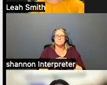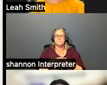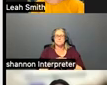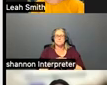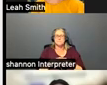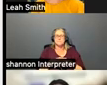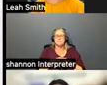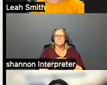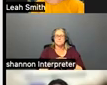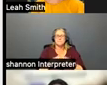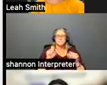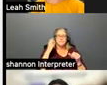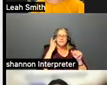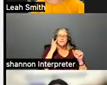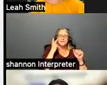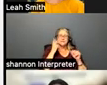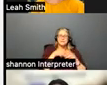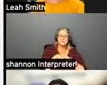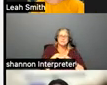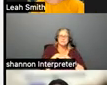Okay. Can you all see this?